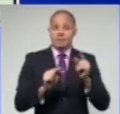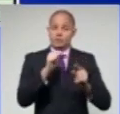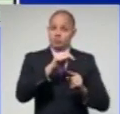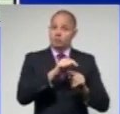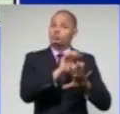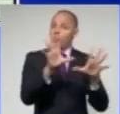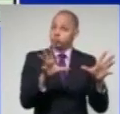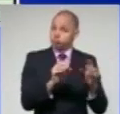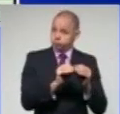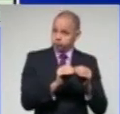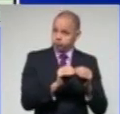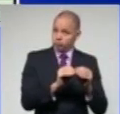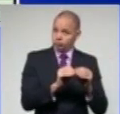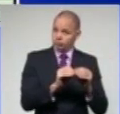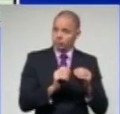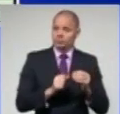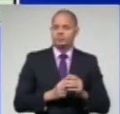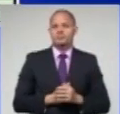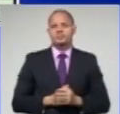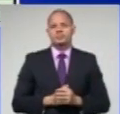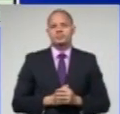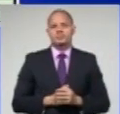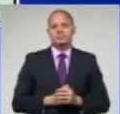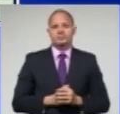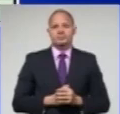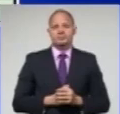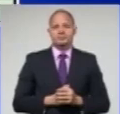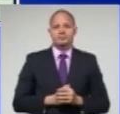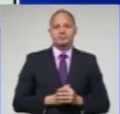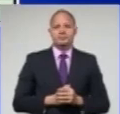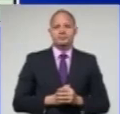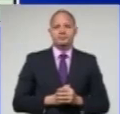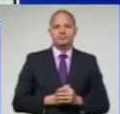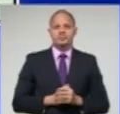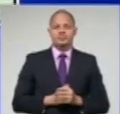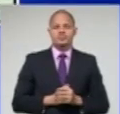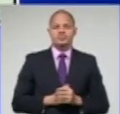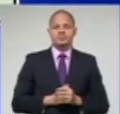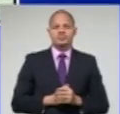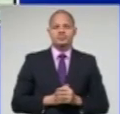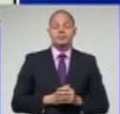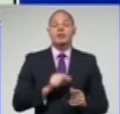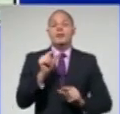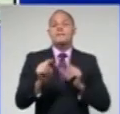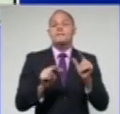209,794 fatalities, followed by India with